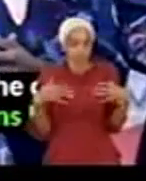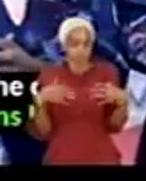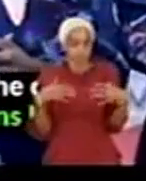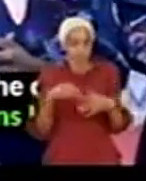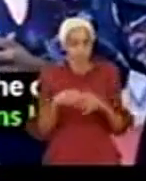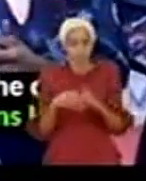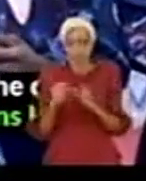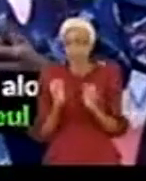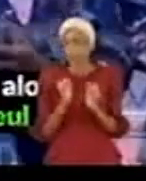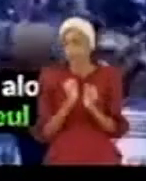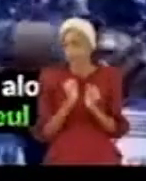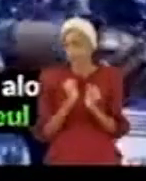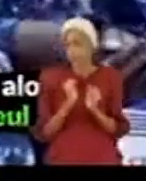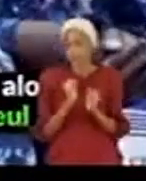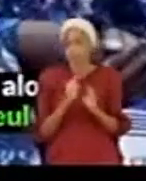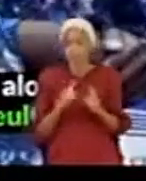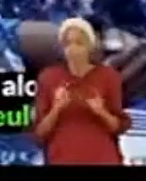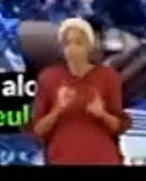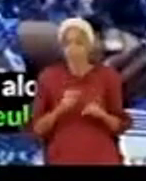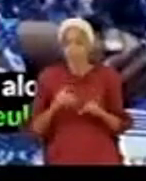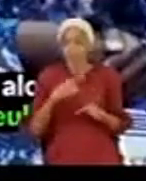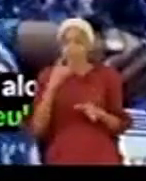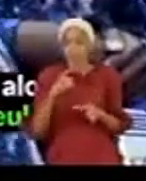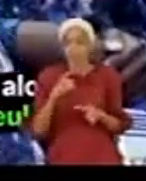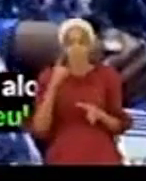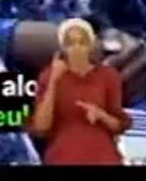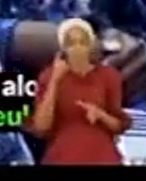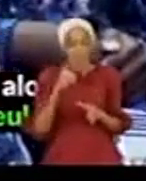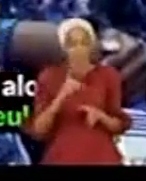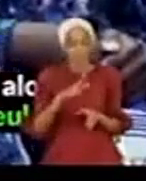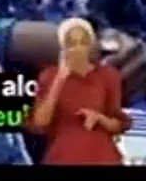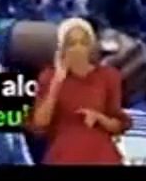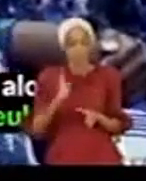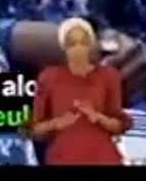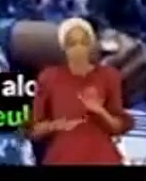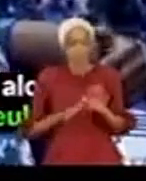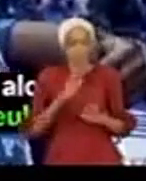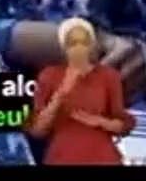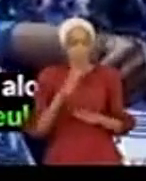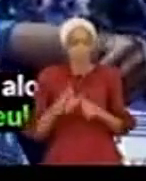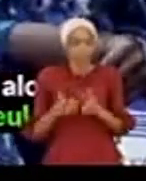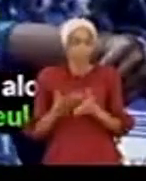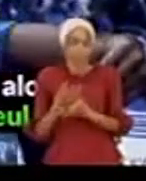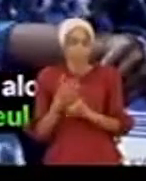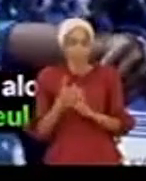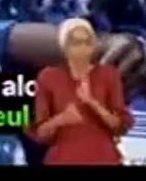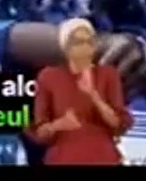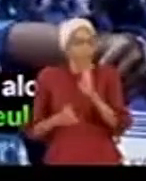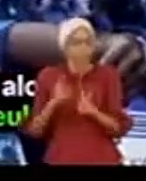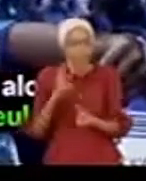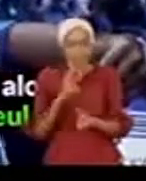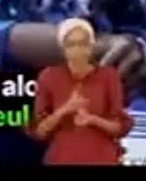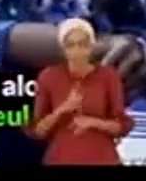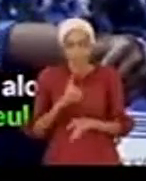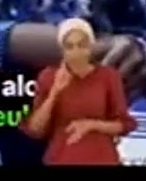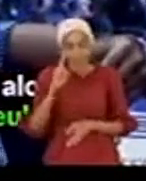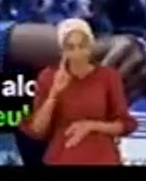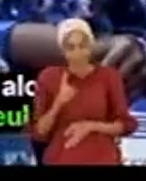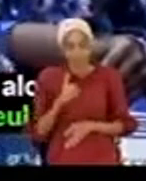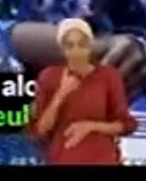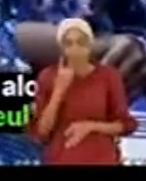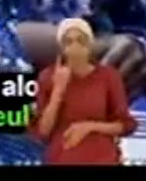shiver in the cold, that I did say never walk through this